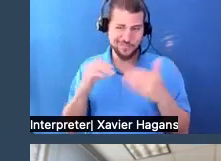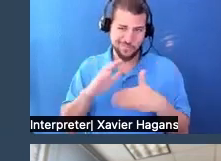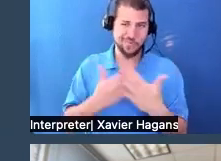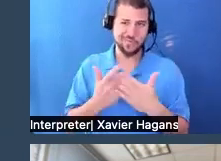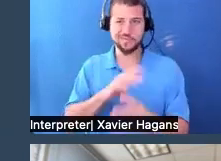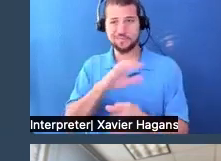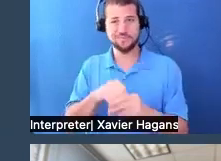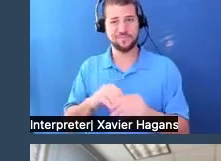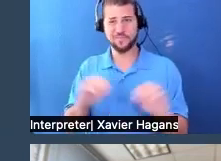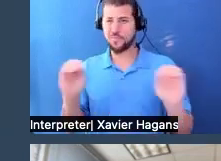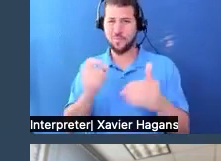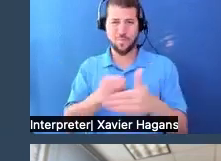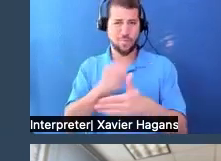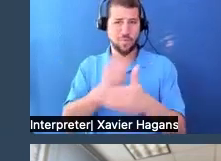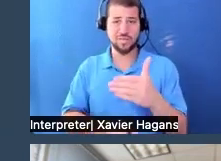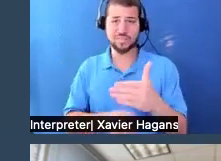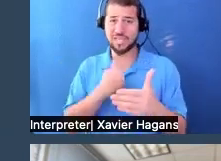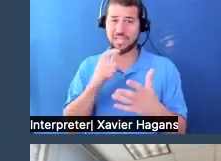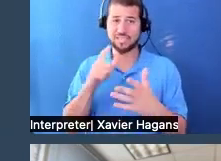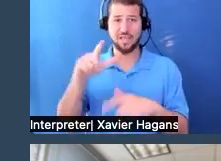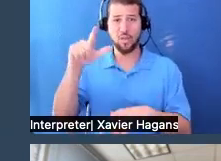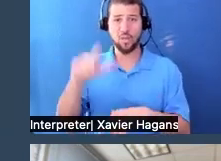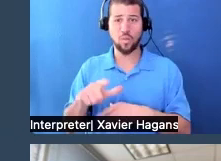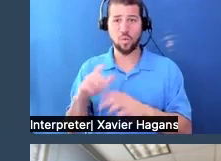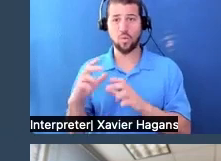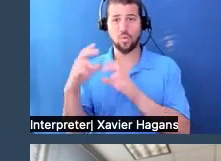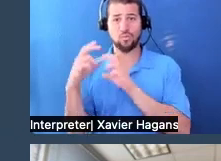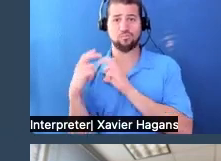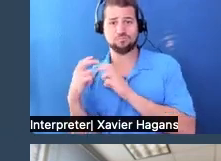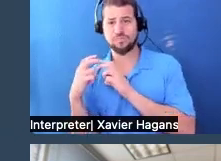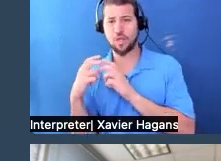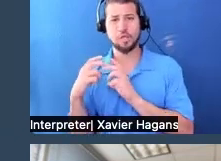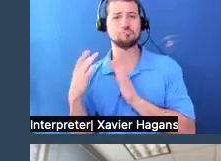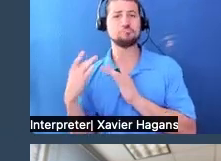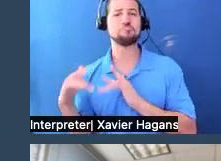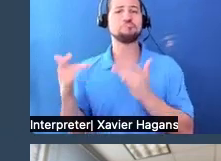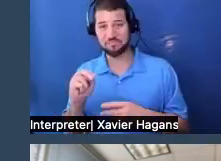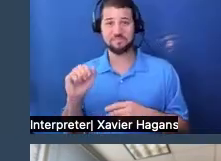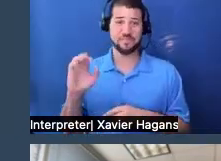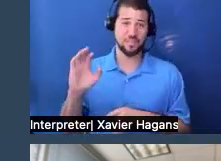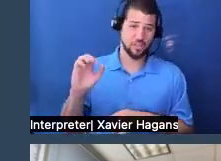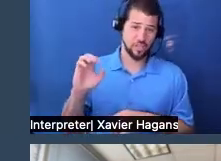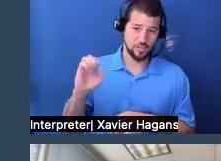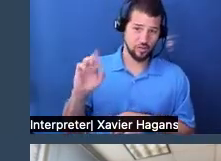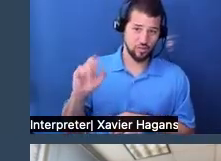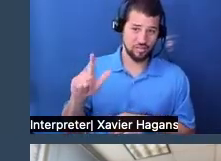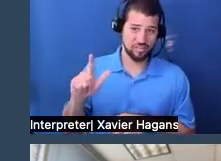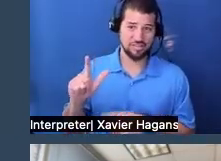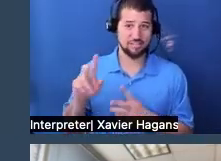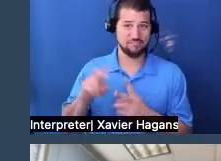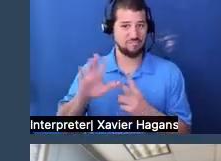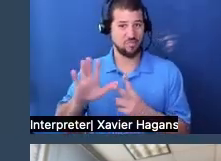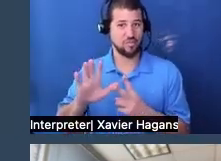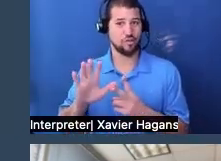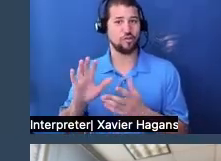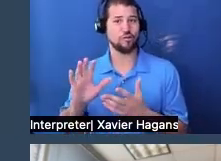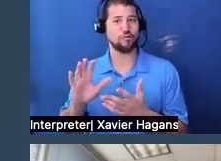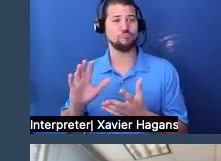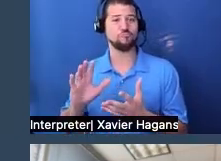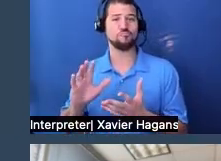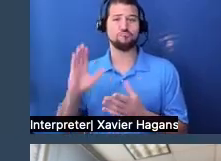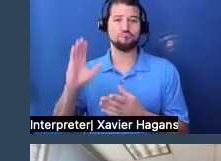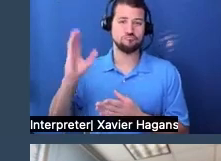no cost and it's low load. So feel free to sign up at the earliest opportunity. This is the second in a series